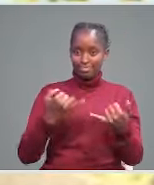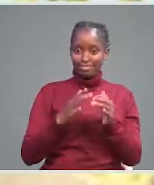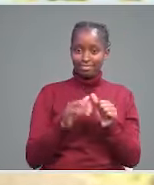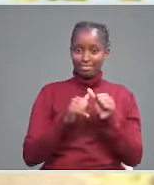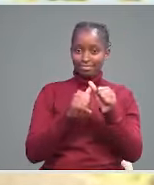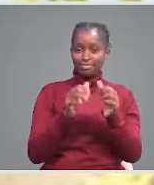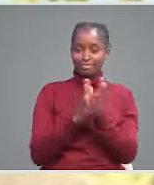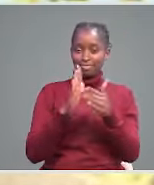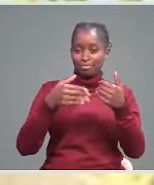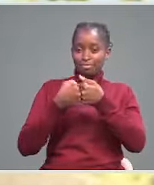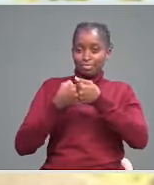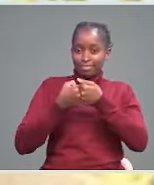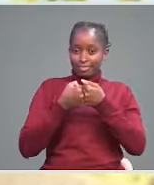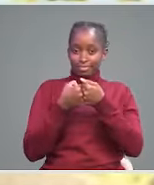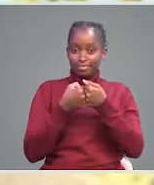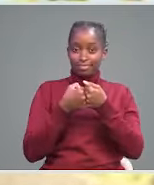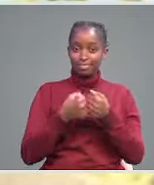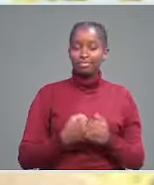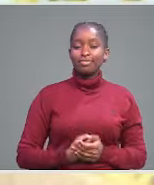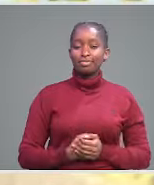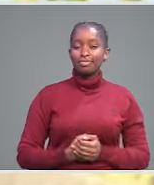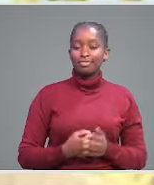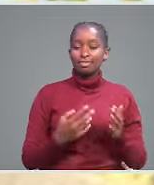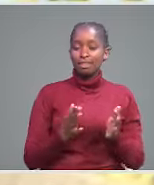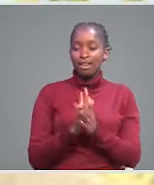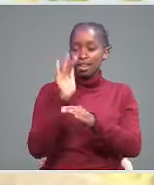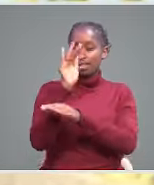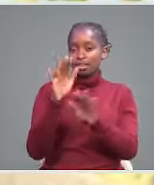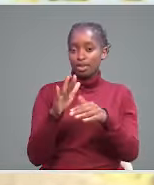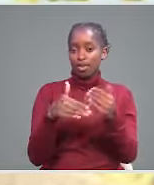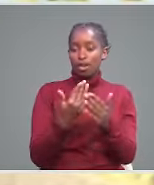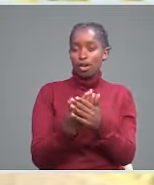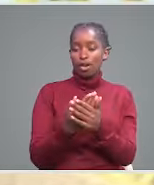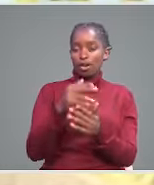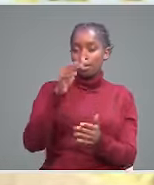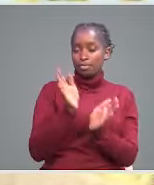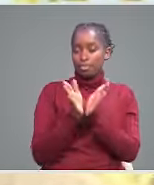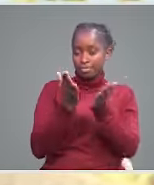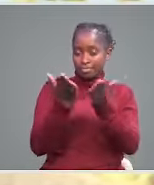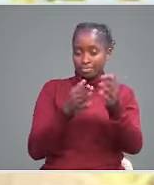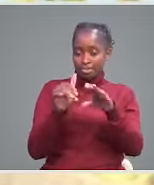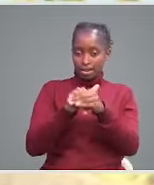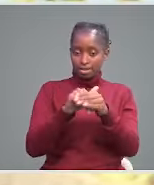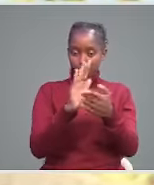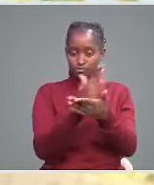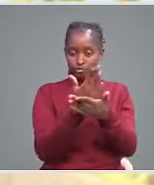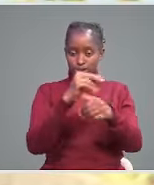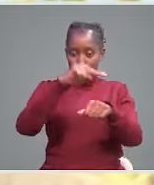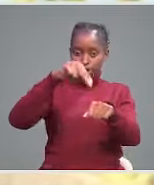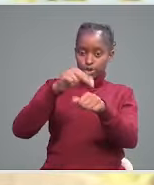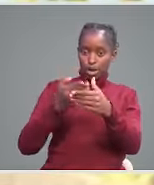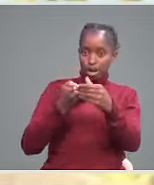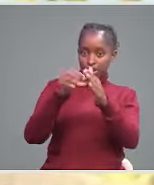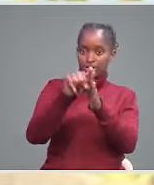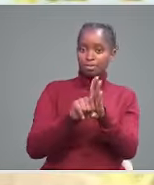daunting challenges, and as a tireless public servant on the path of national leadership.